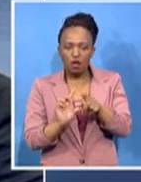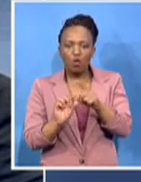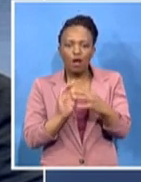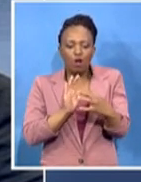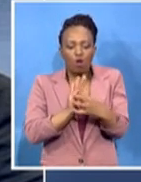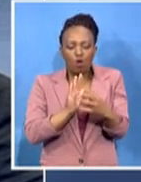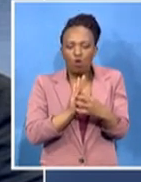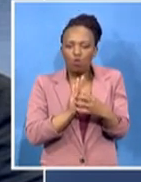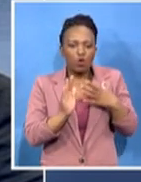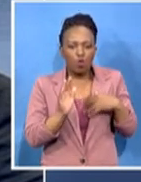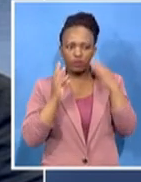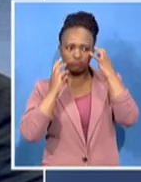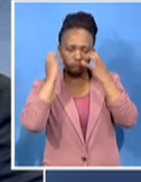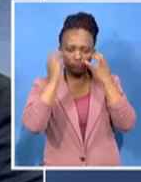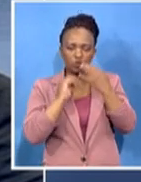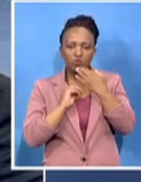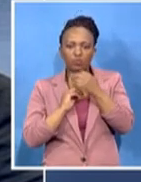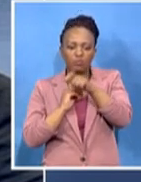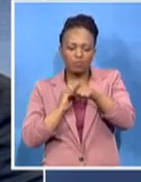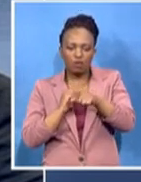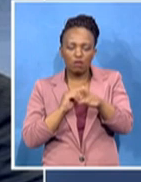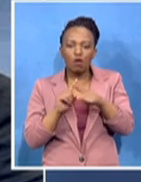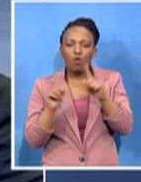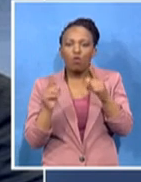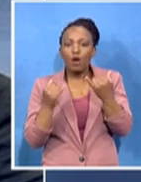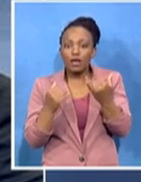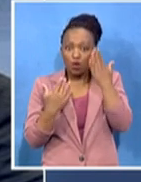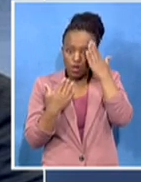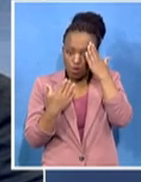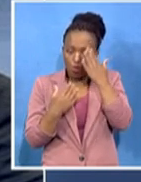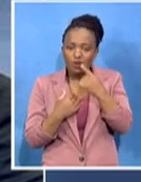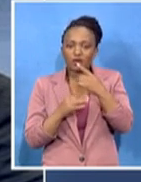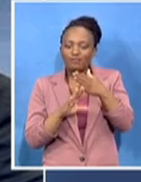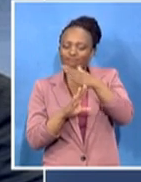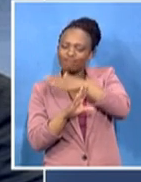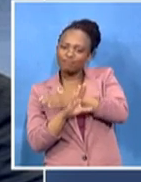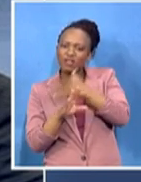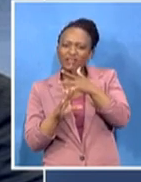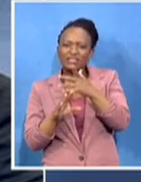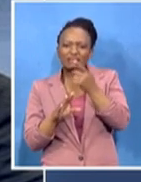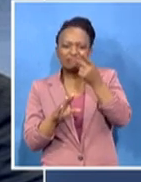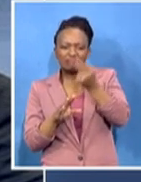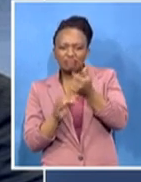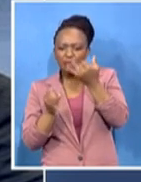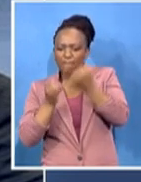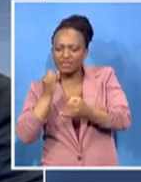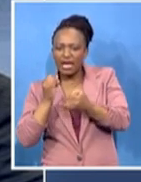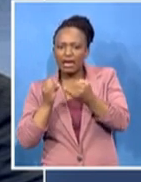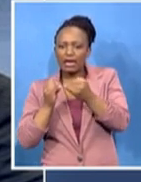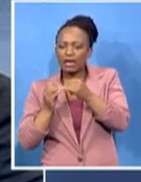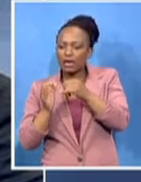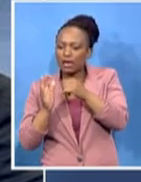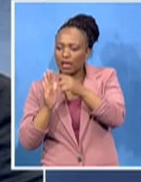that voters said in the past they had inadvertently cast votes for parties they did not intend to vote for.